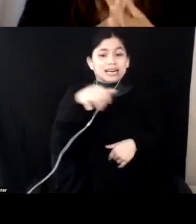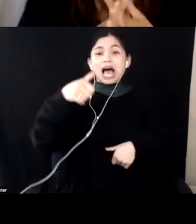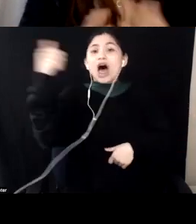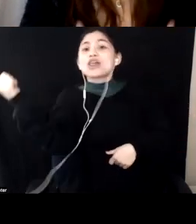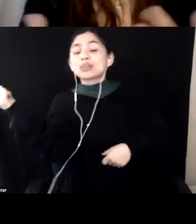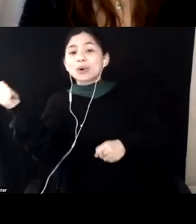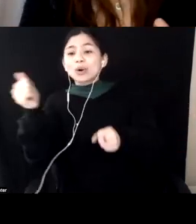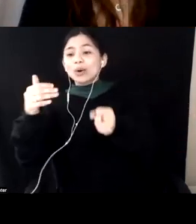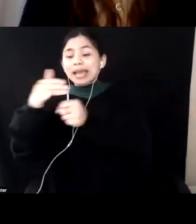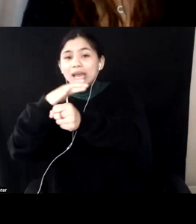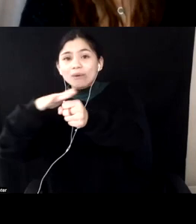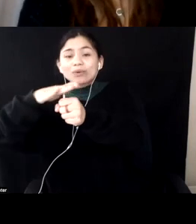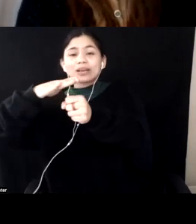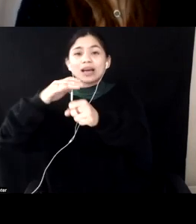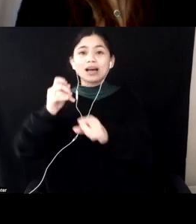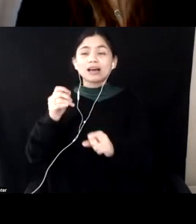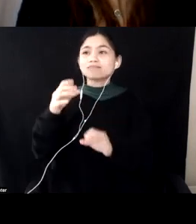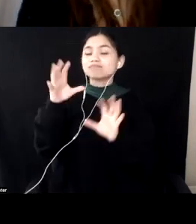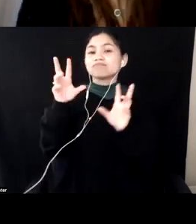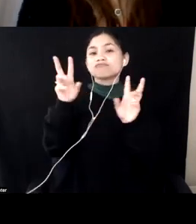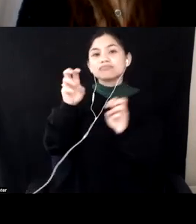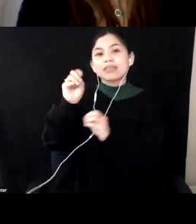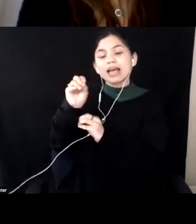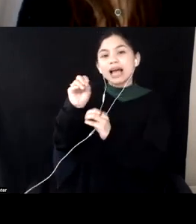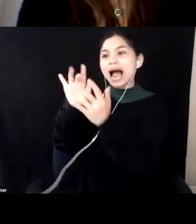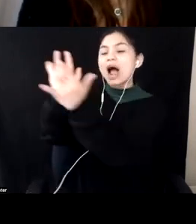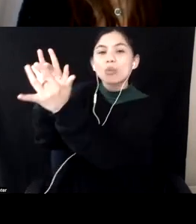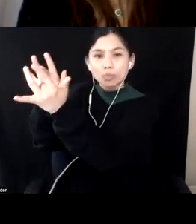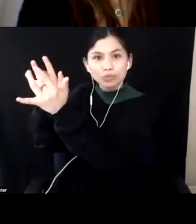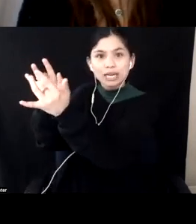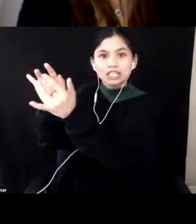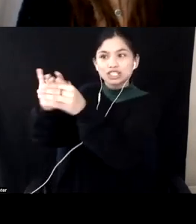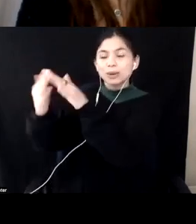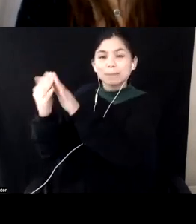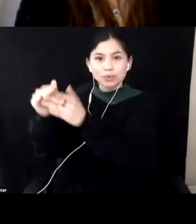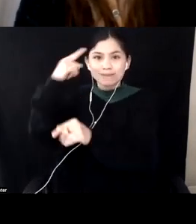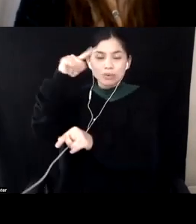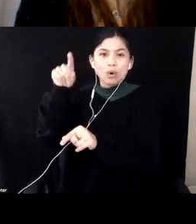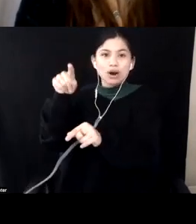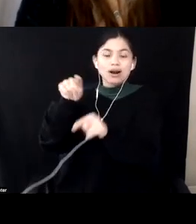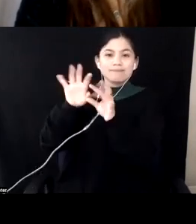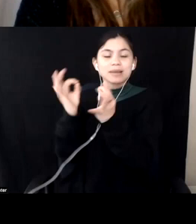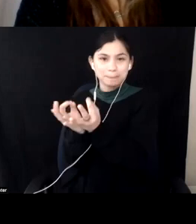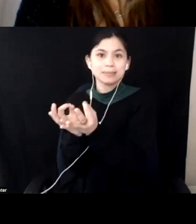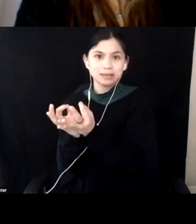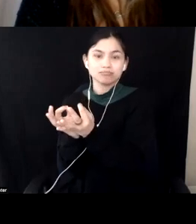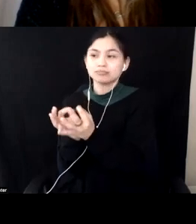outsourcing and building bonds together and creating a new community in a sense. Um,